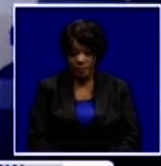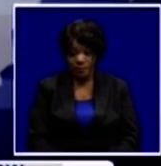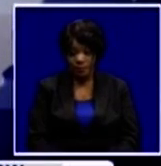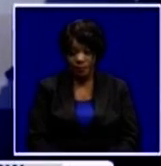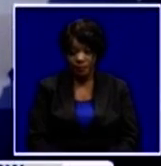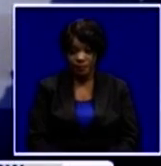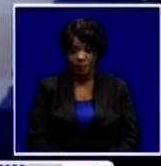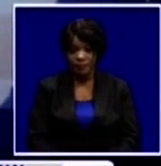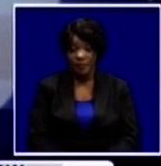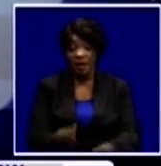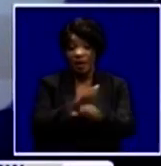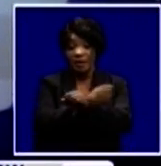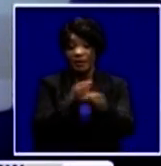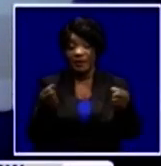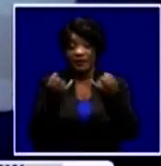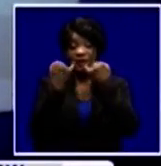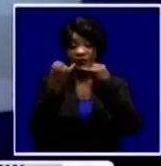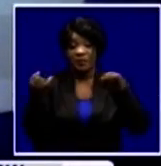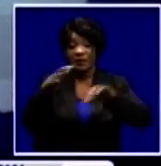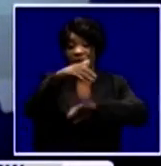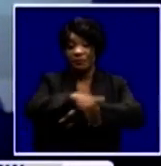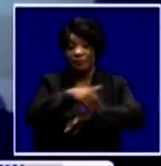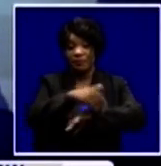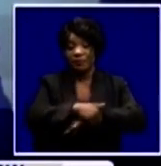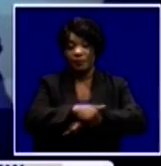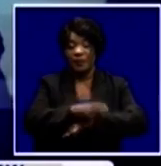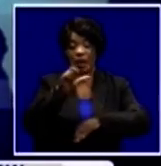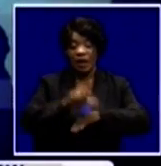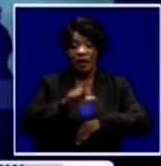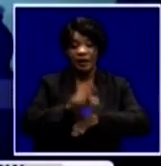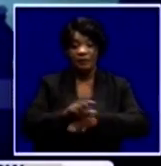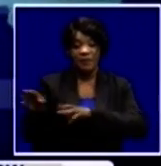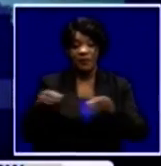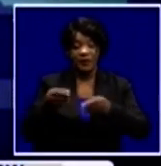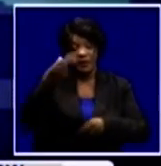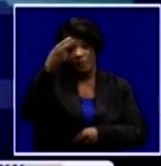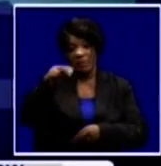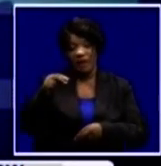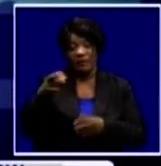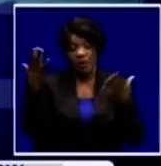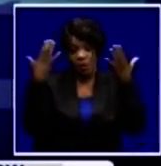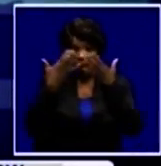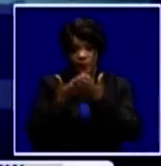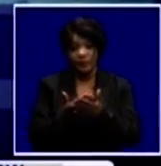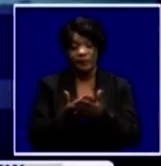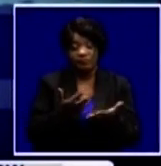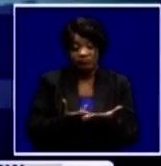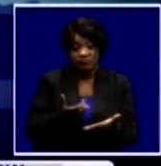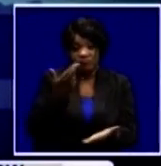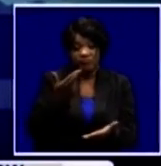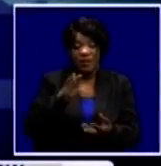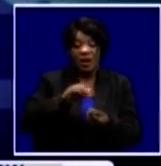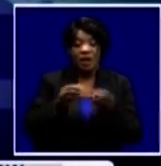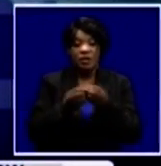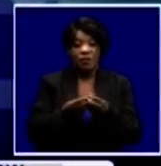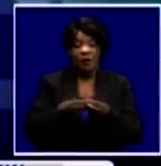On our safety segment tonight, the labour movement in the mining sector is saddened by the rise in the number